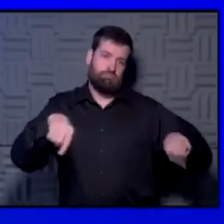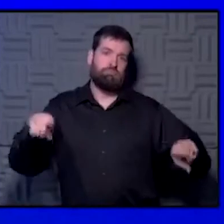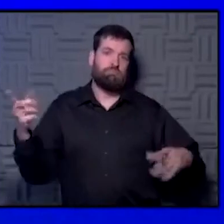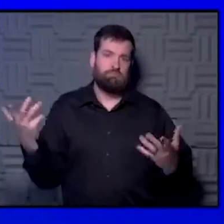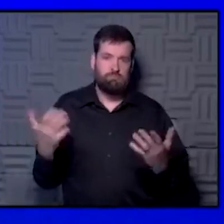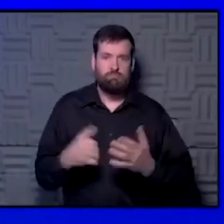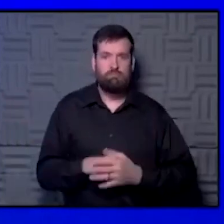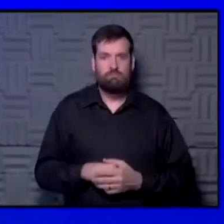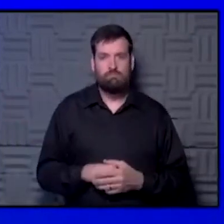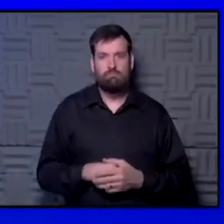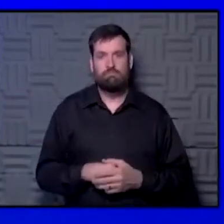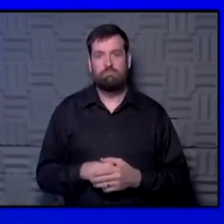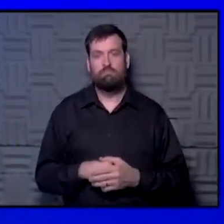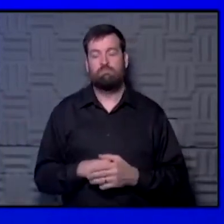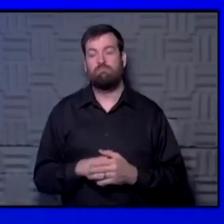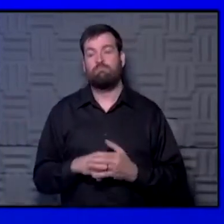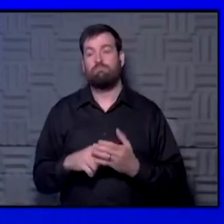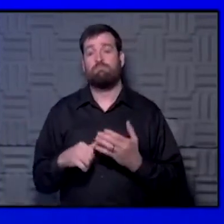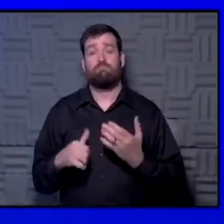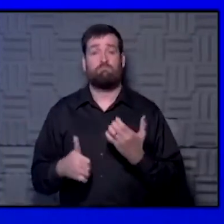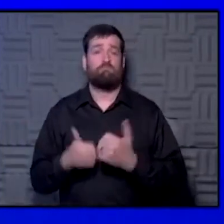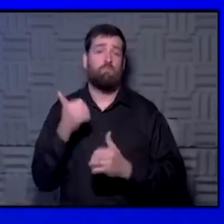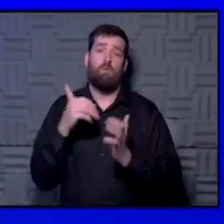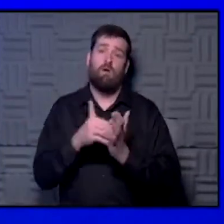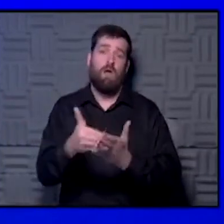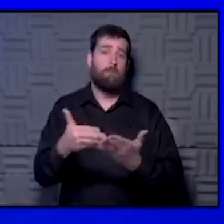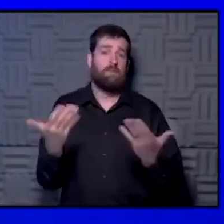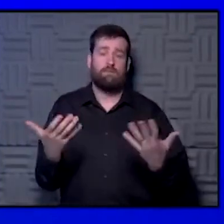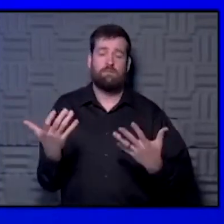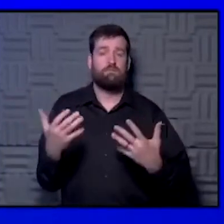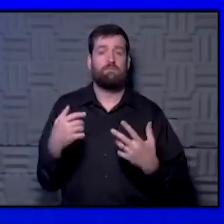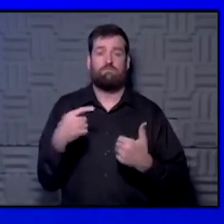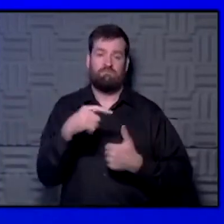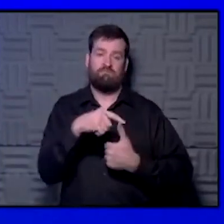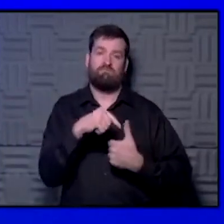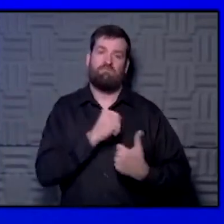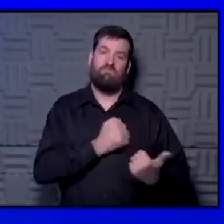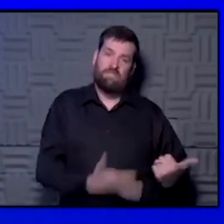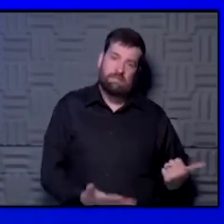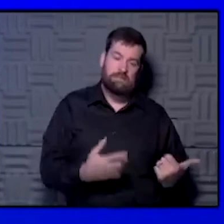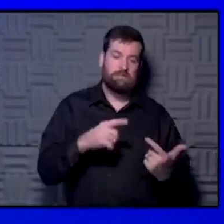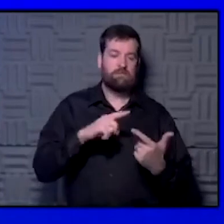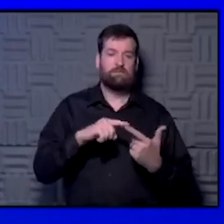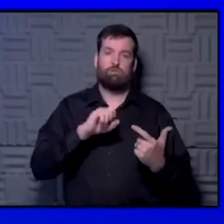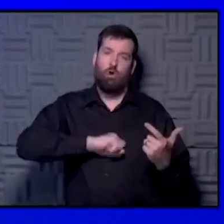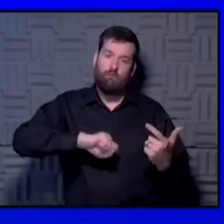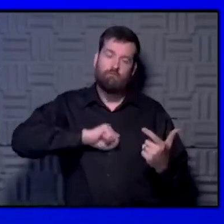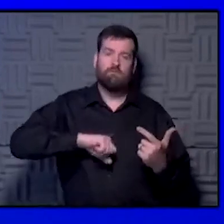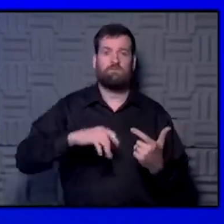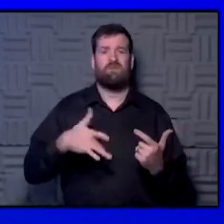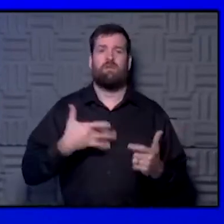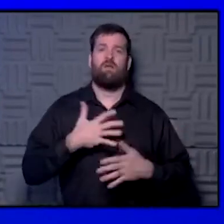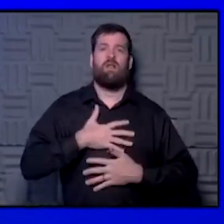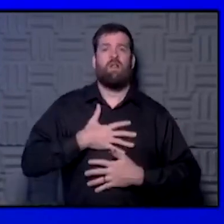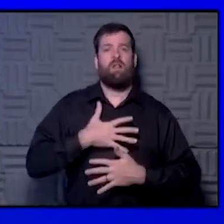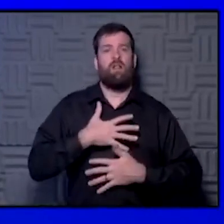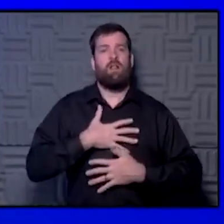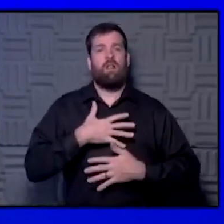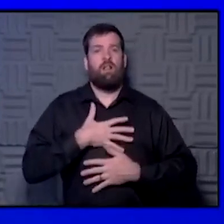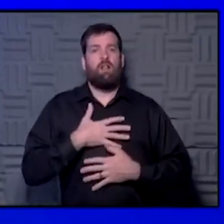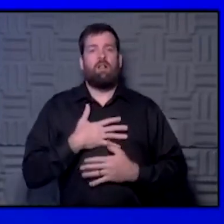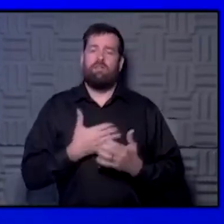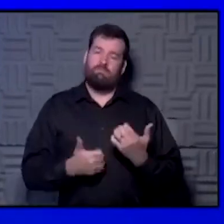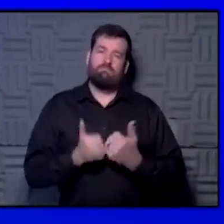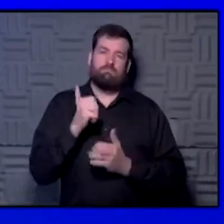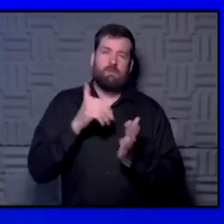to individual. I think more common ones do include fatigue, cough, maybe shortness of breath. Those would seem to me